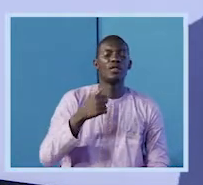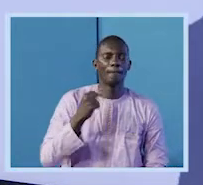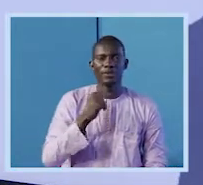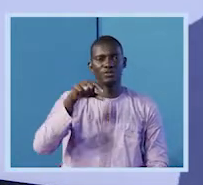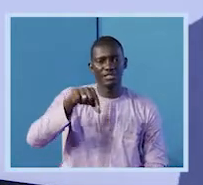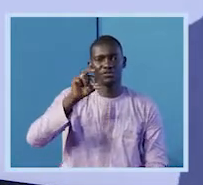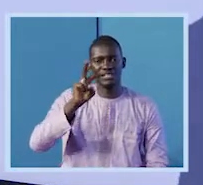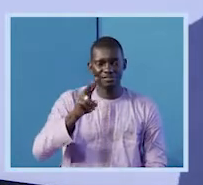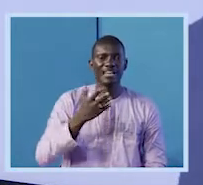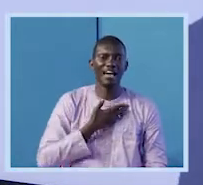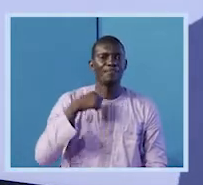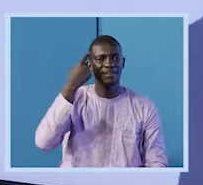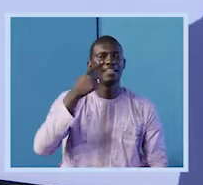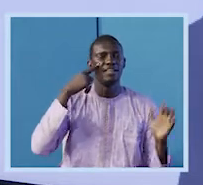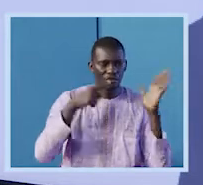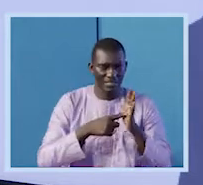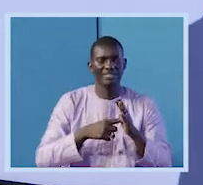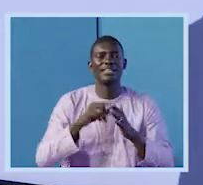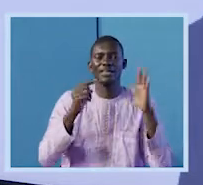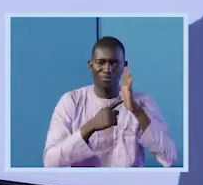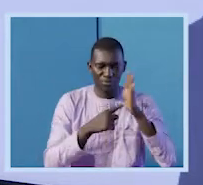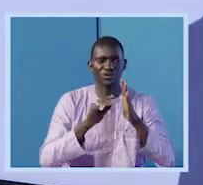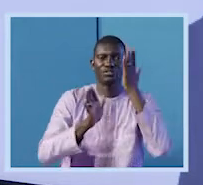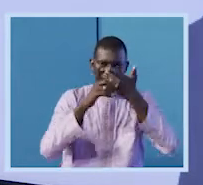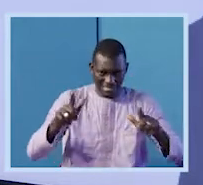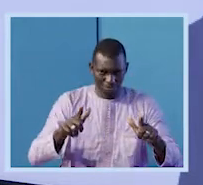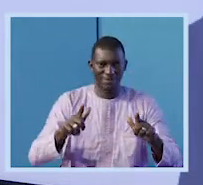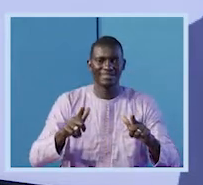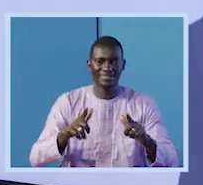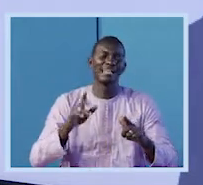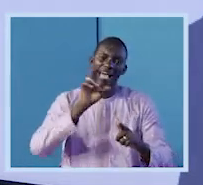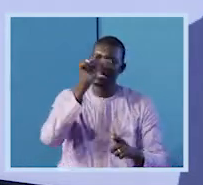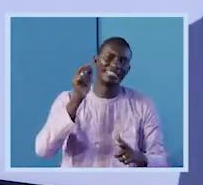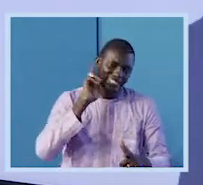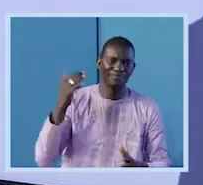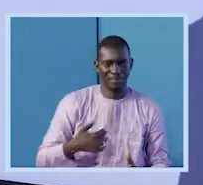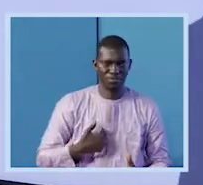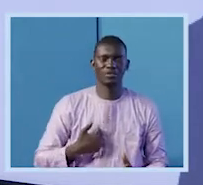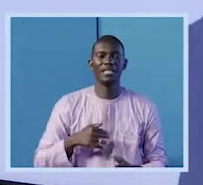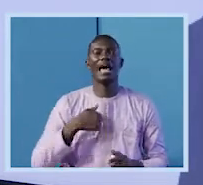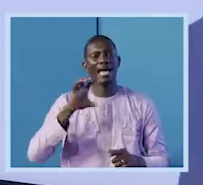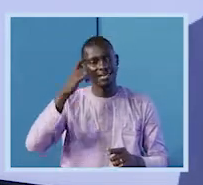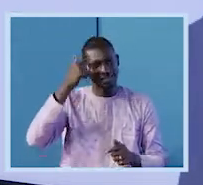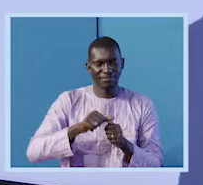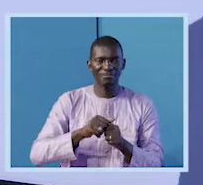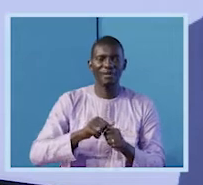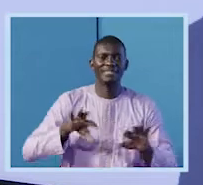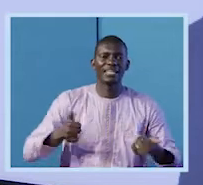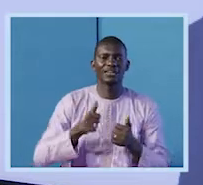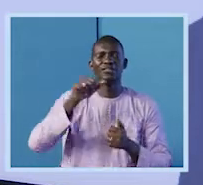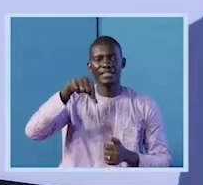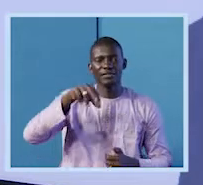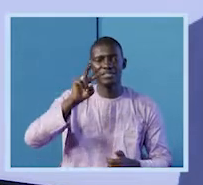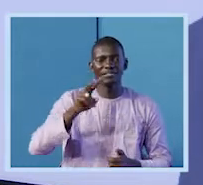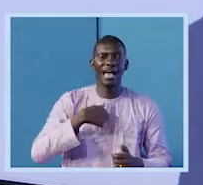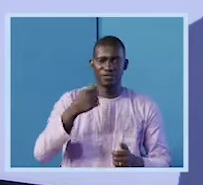been recognizing the importance of deaf people, and also, I can remember the starting of QTV. I was paid to do the